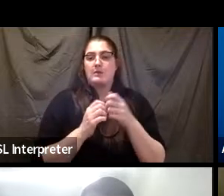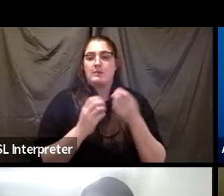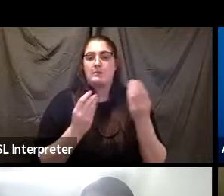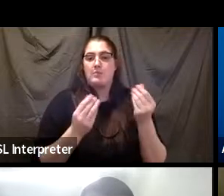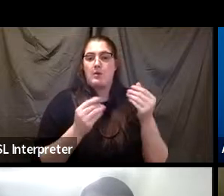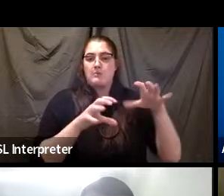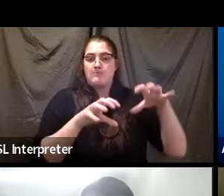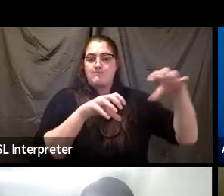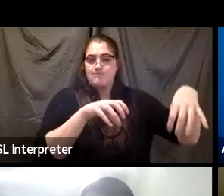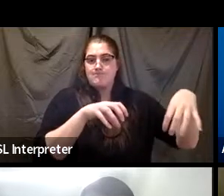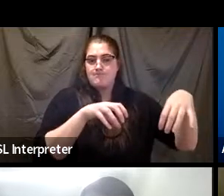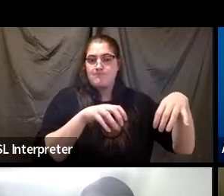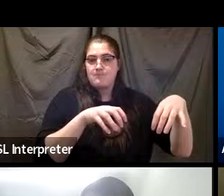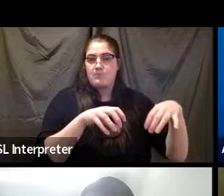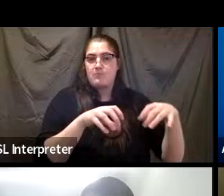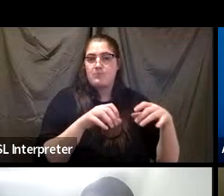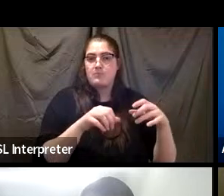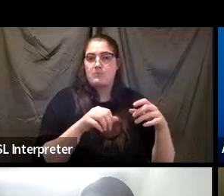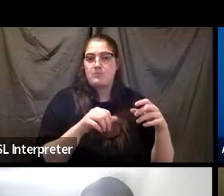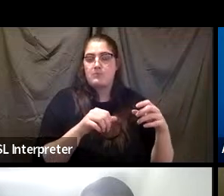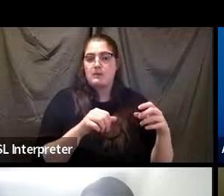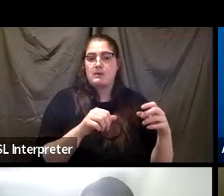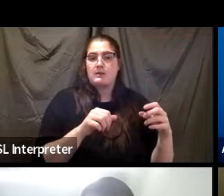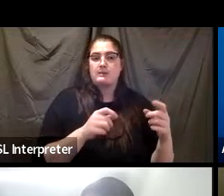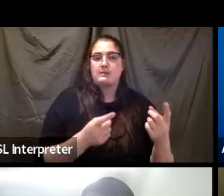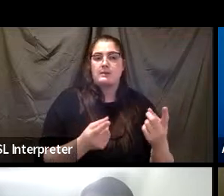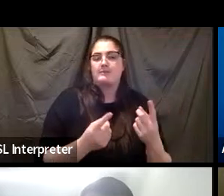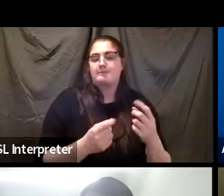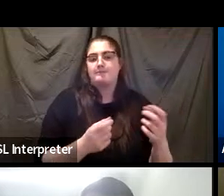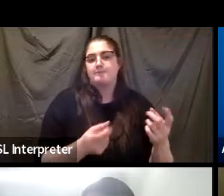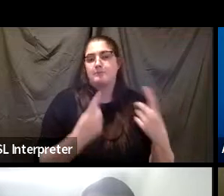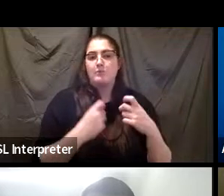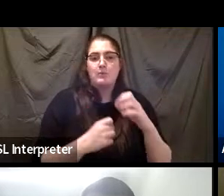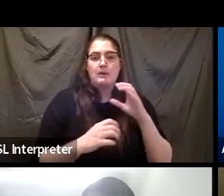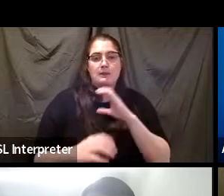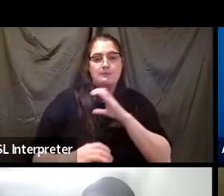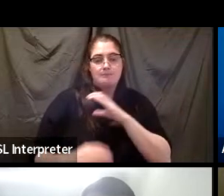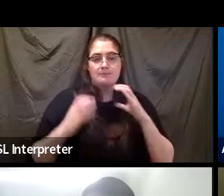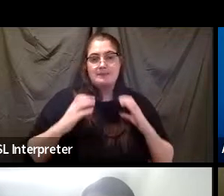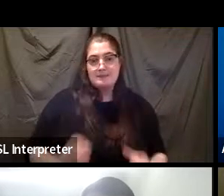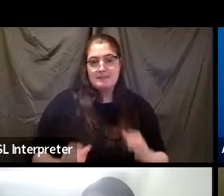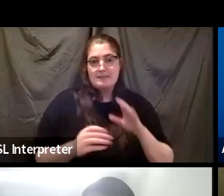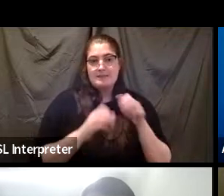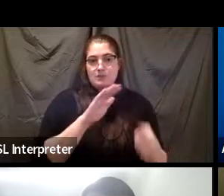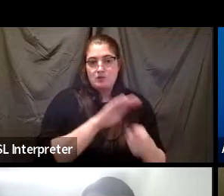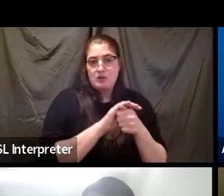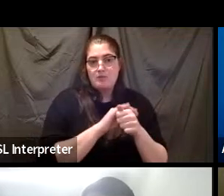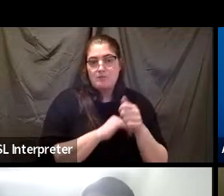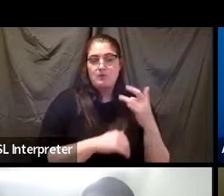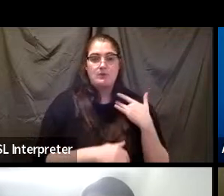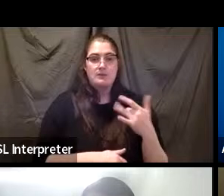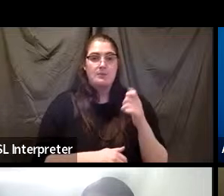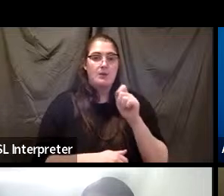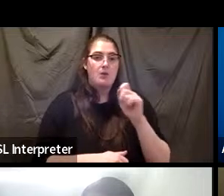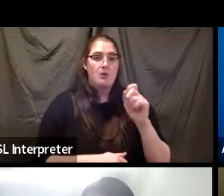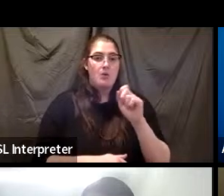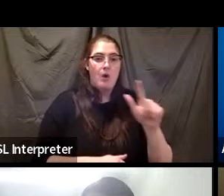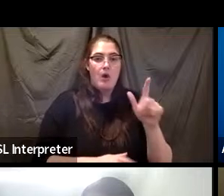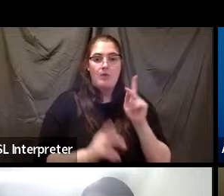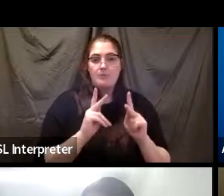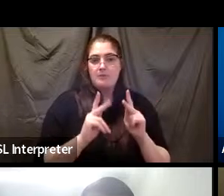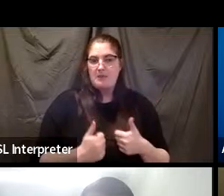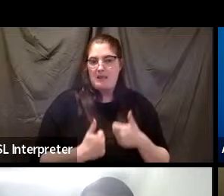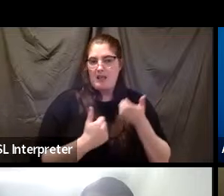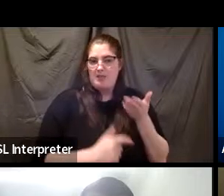It's a returning citizens shelter. So typically all those men don't have any vehicles. The ones that